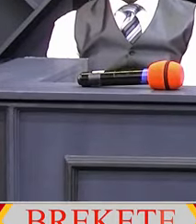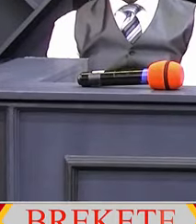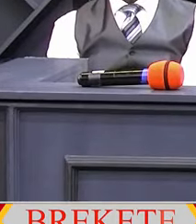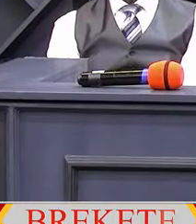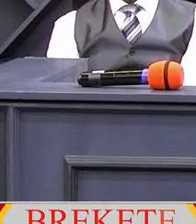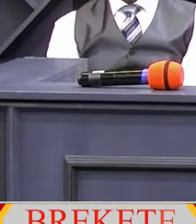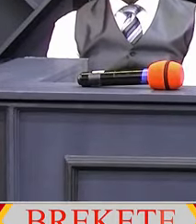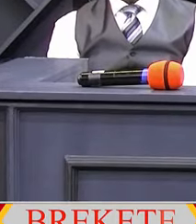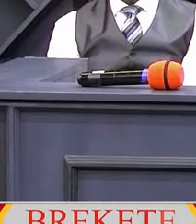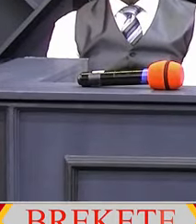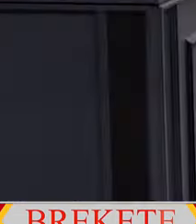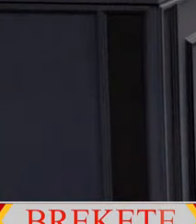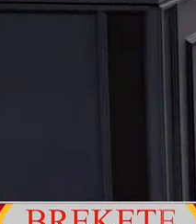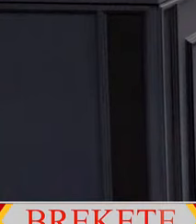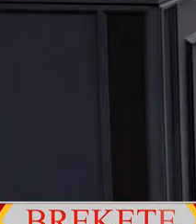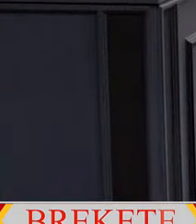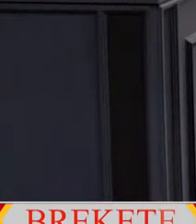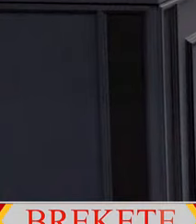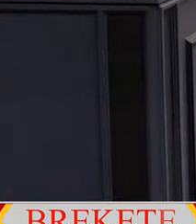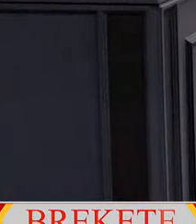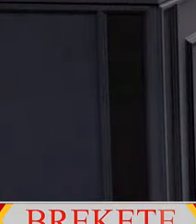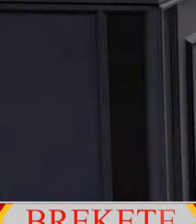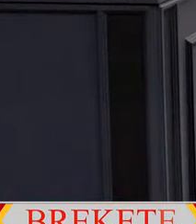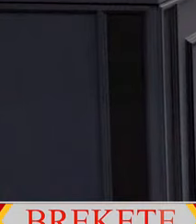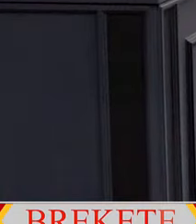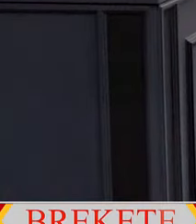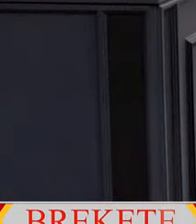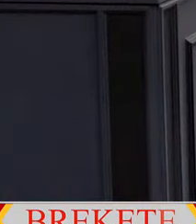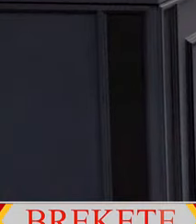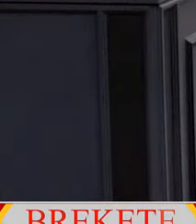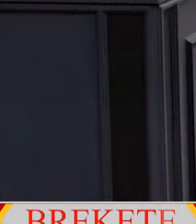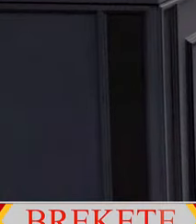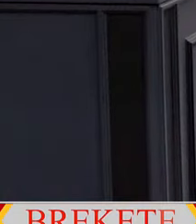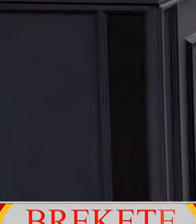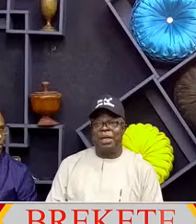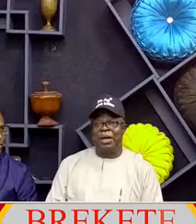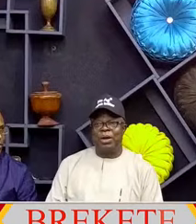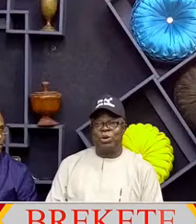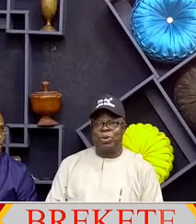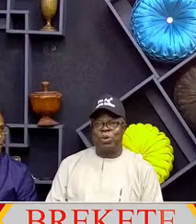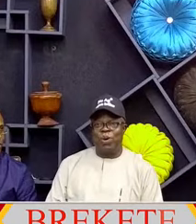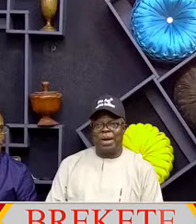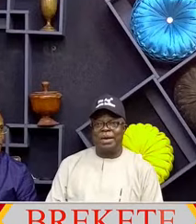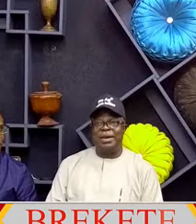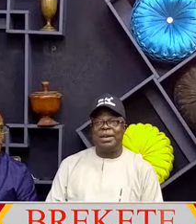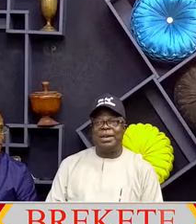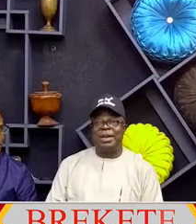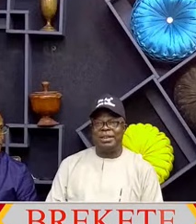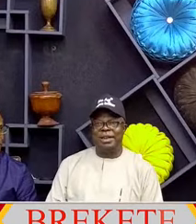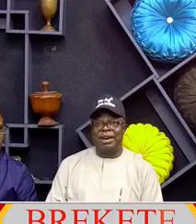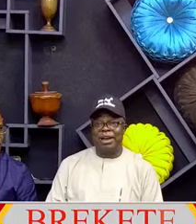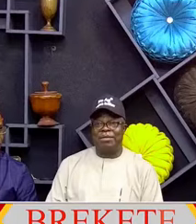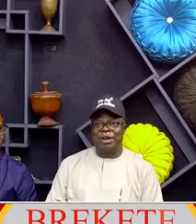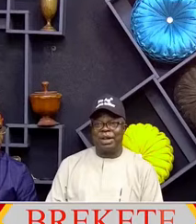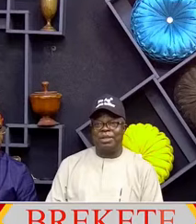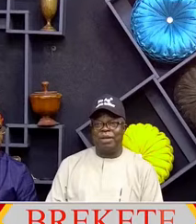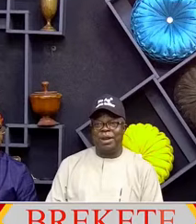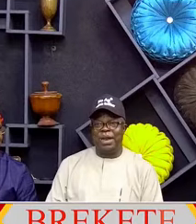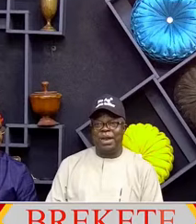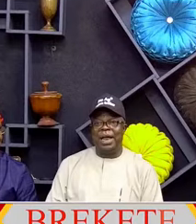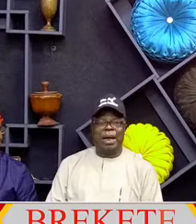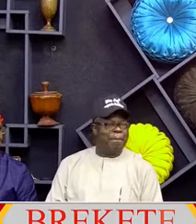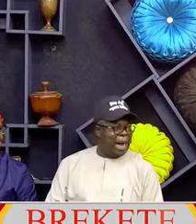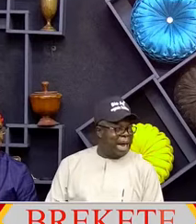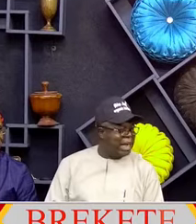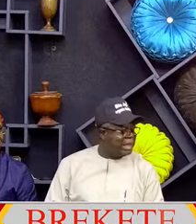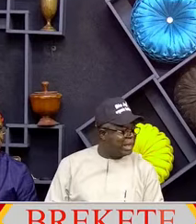nine-star comrade, Esukerekere 1, Osu Chin Chin, Osu 1, senior advocate of